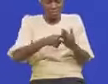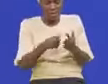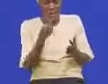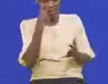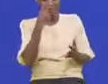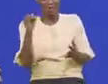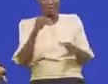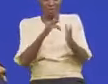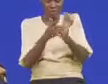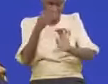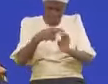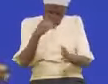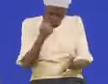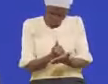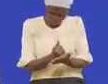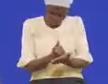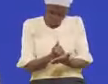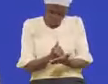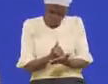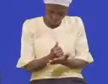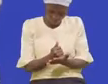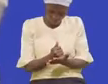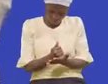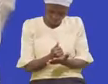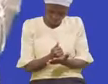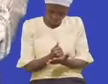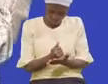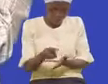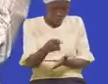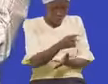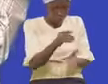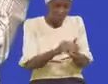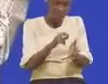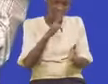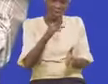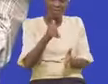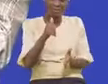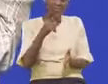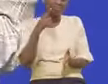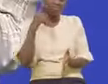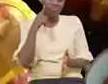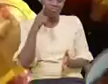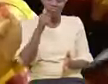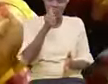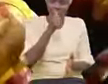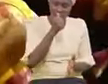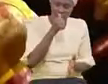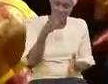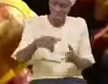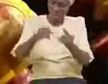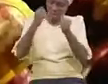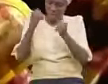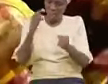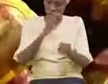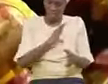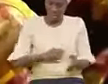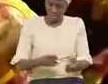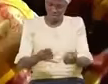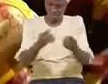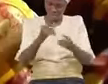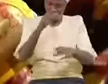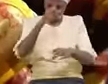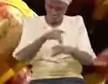Nkuma yoti nkuma yogba madegbe mi funa mi apanu ameyo toku na onya mumu